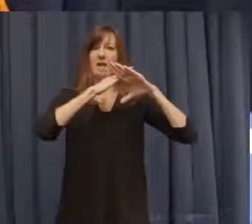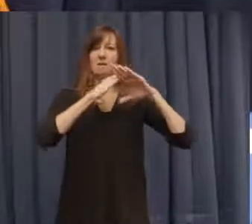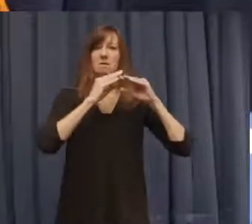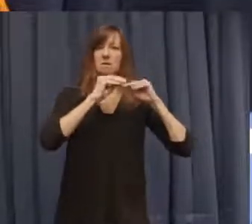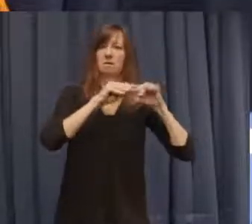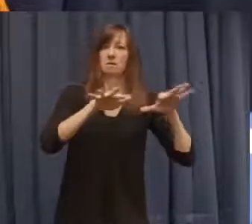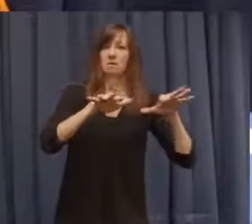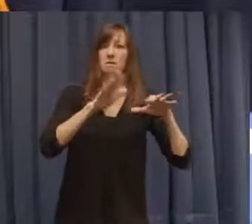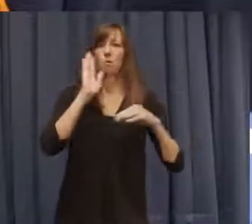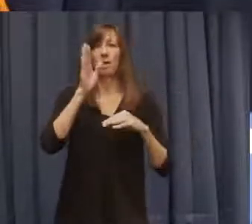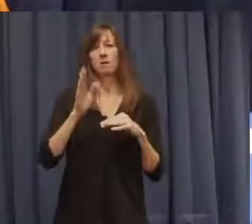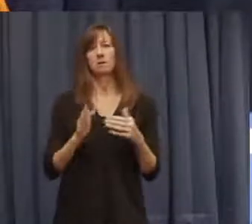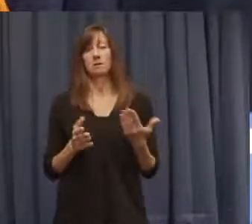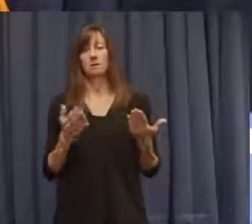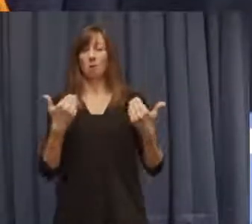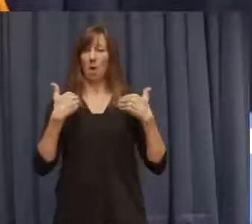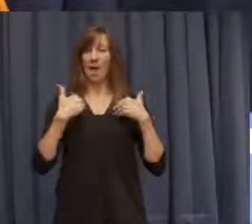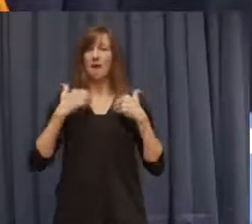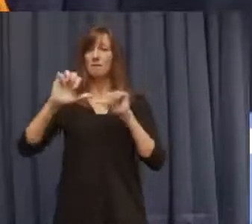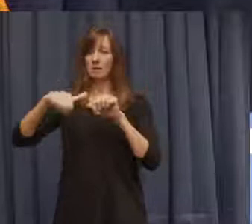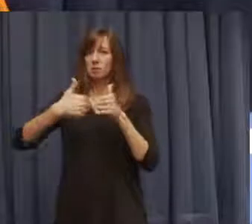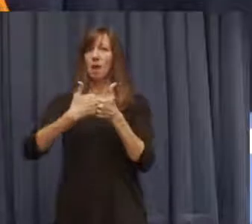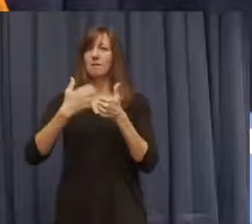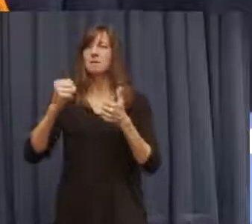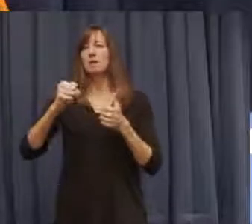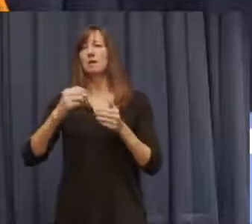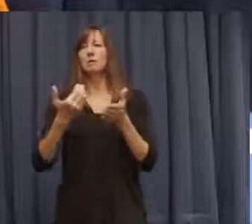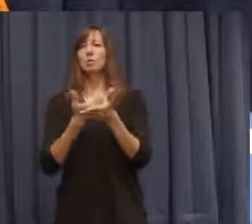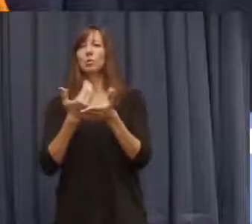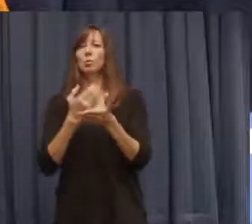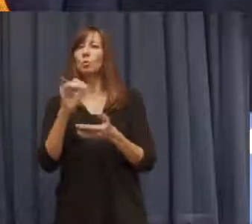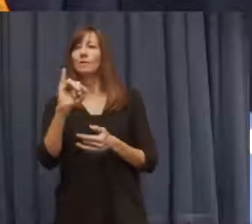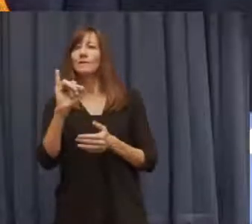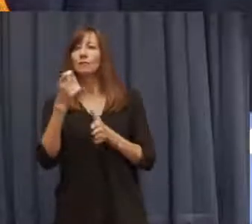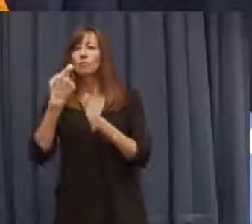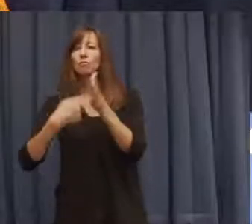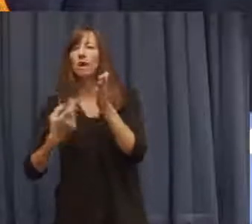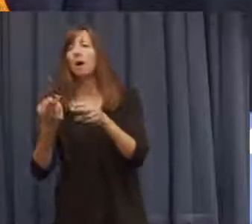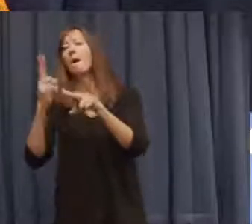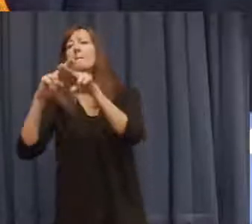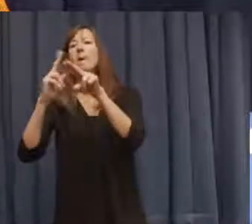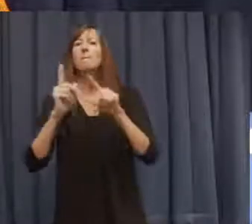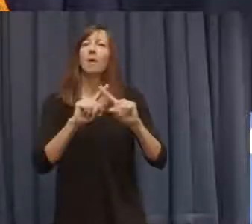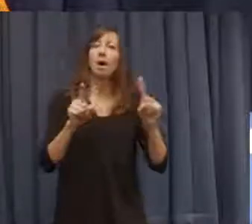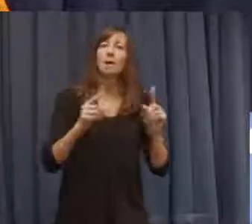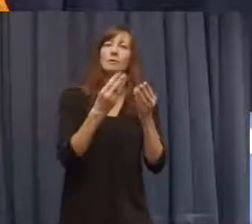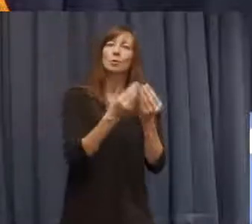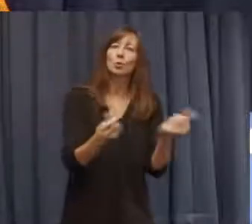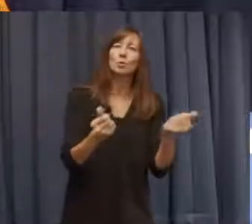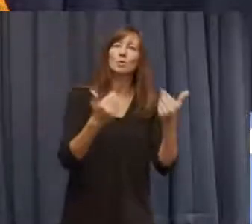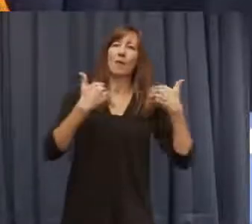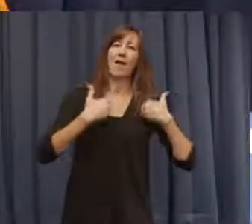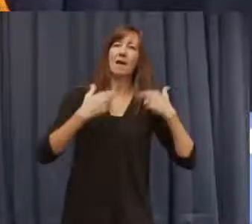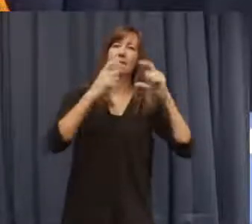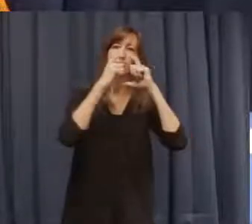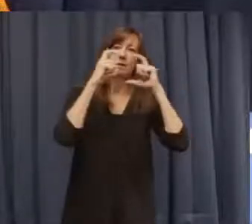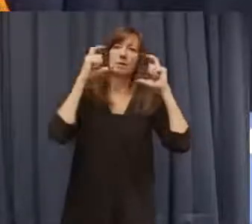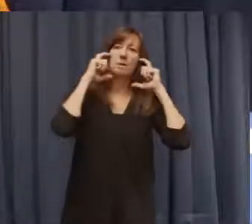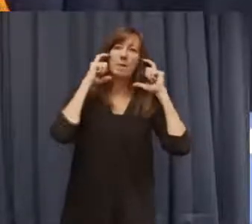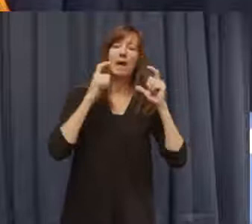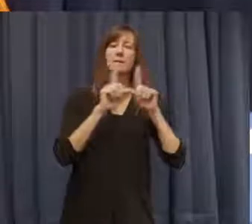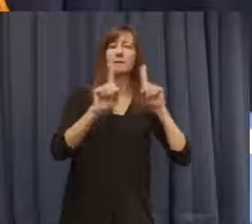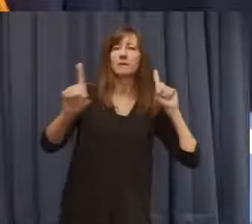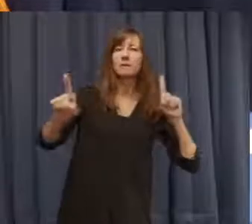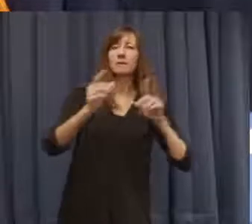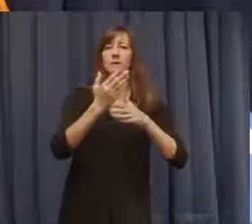a solution in front of us, and the solution is us each doing our part, as we've been doing for the most part, to keep these